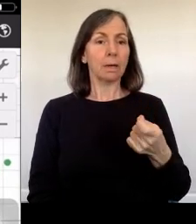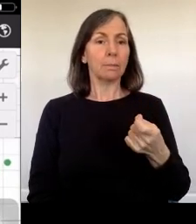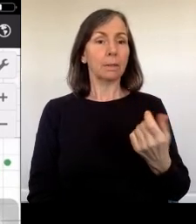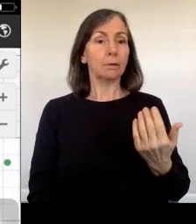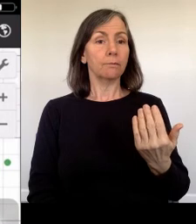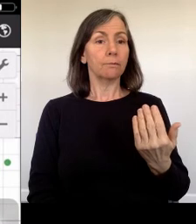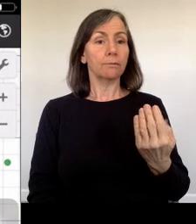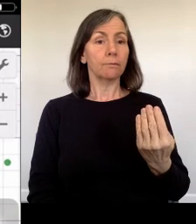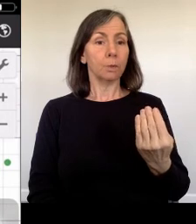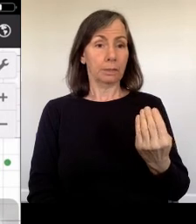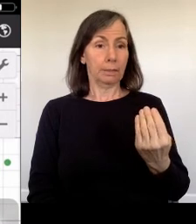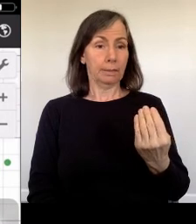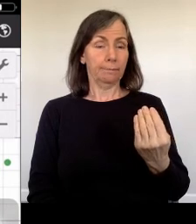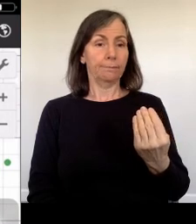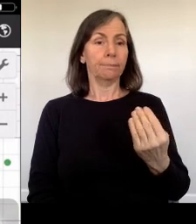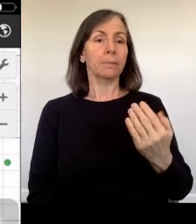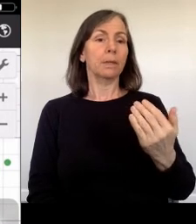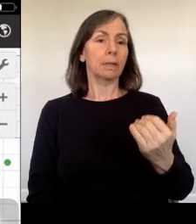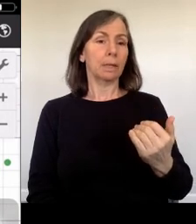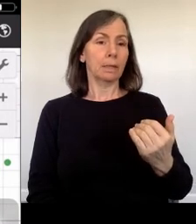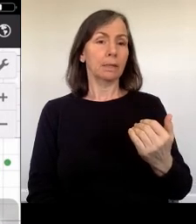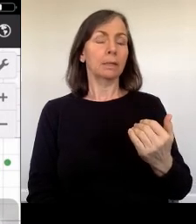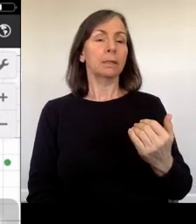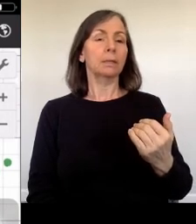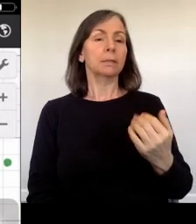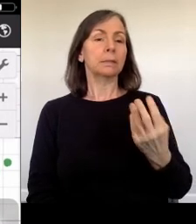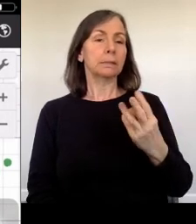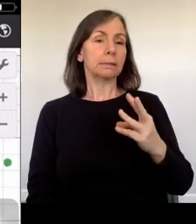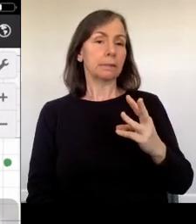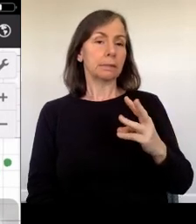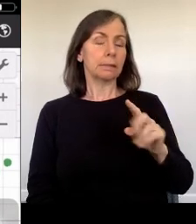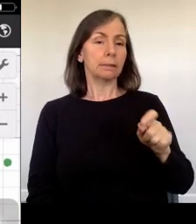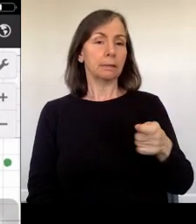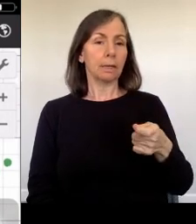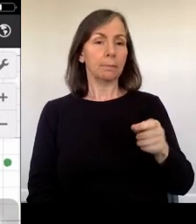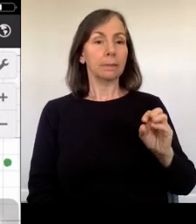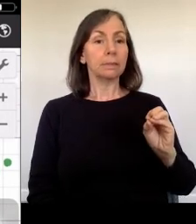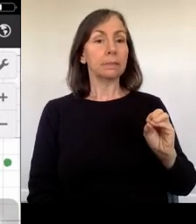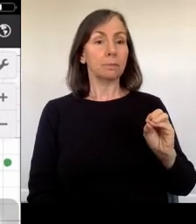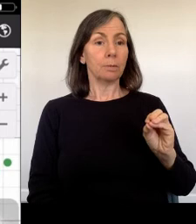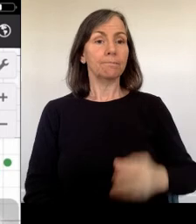14, and 16, 0.